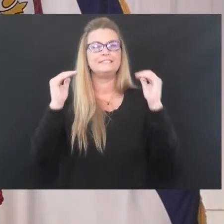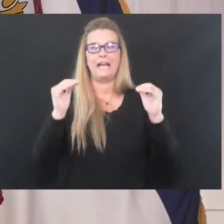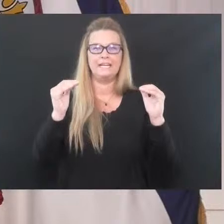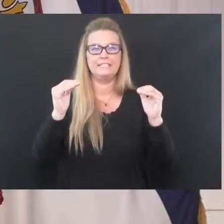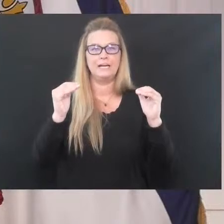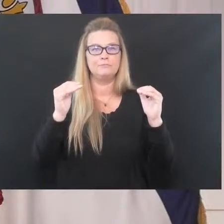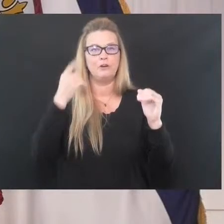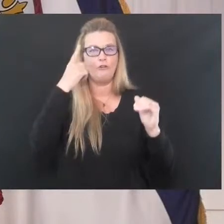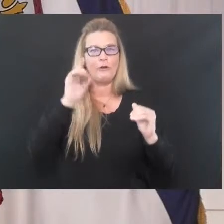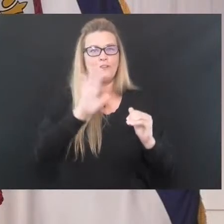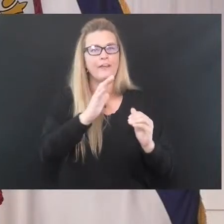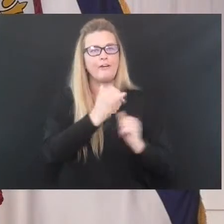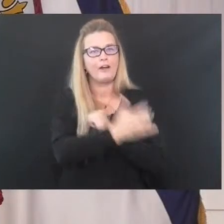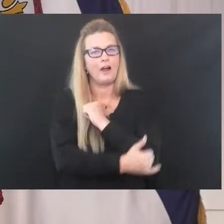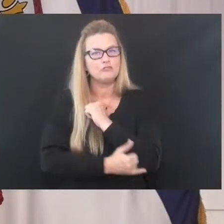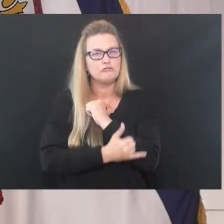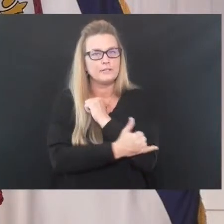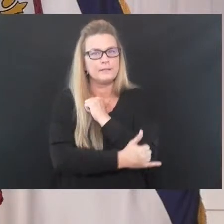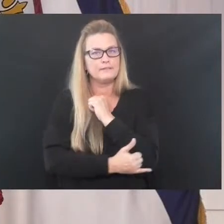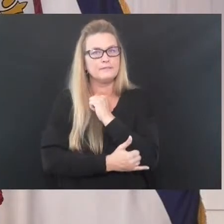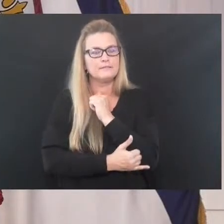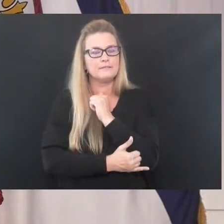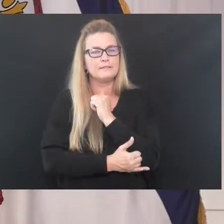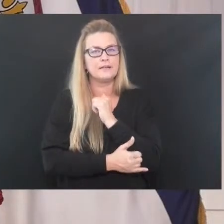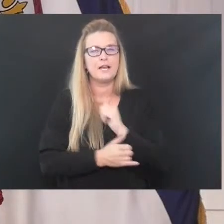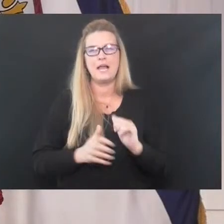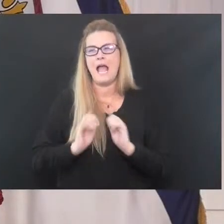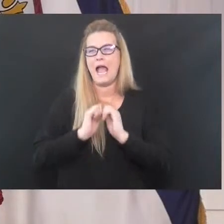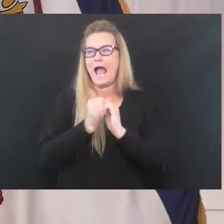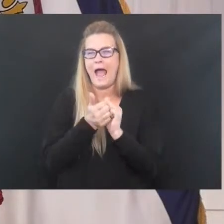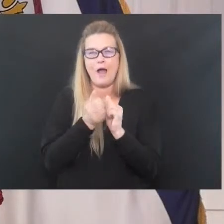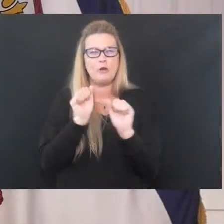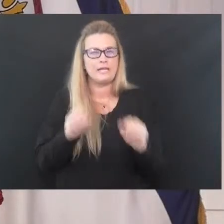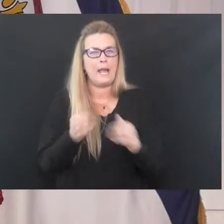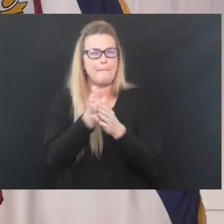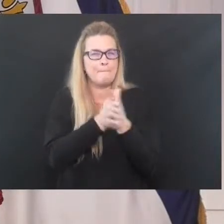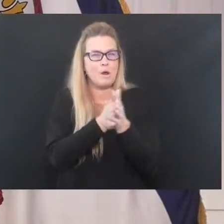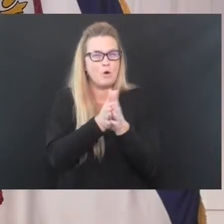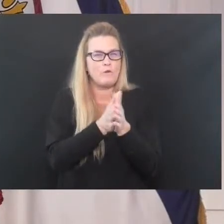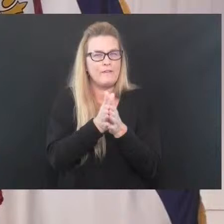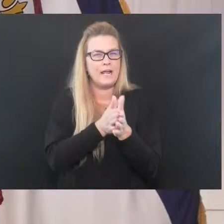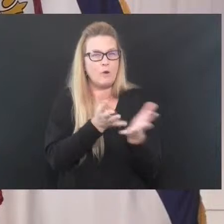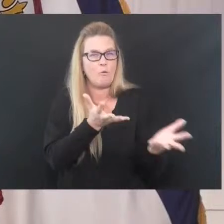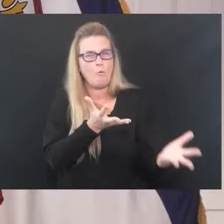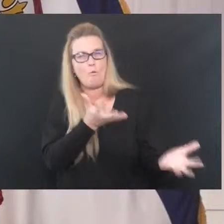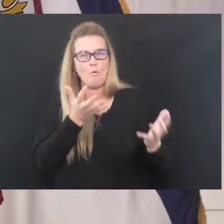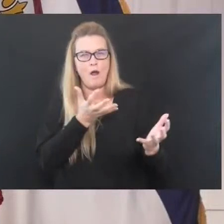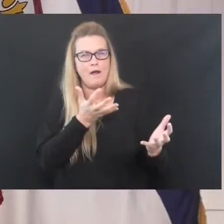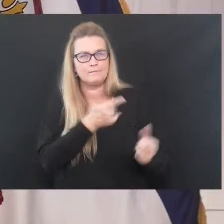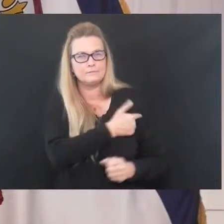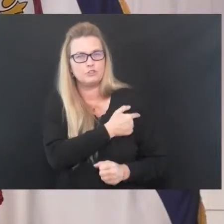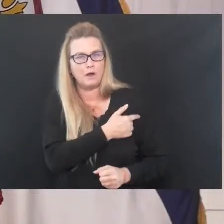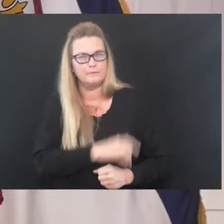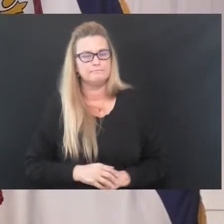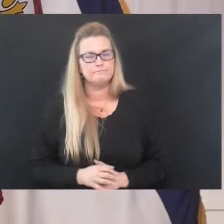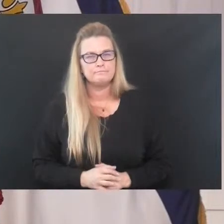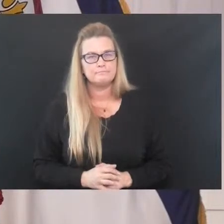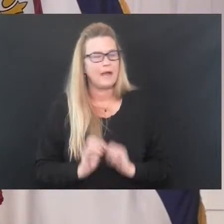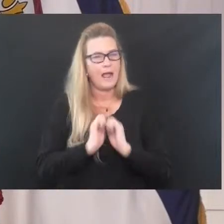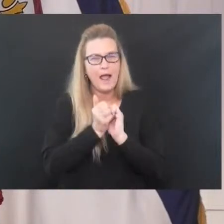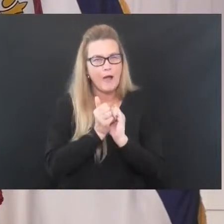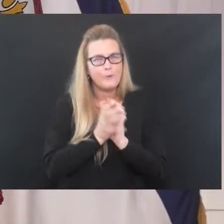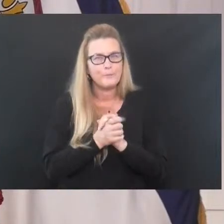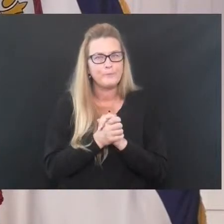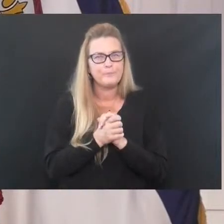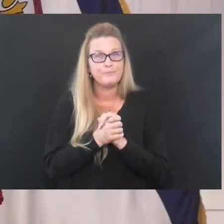come up with a way that is truly going to motivate them and us get over the hump, we